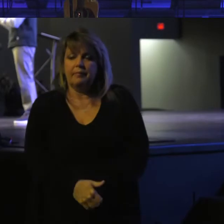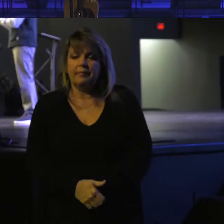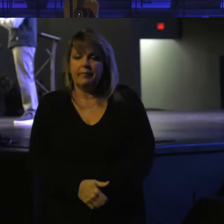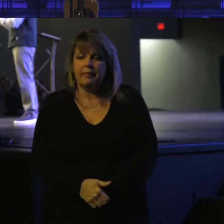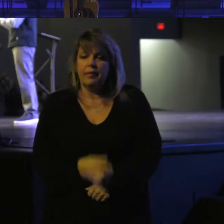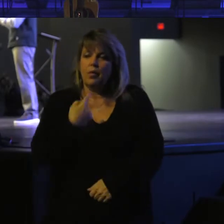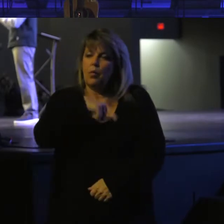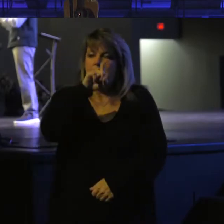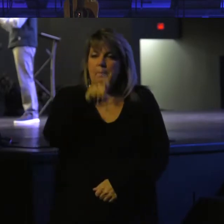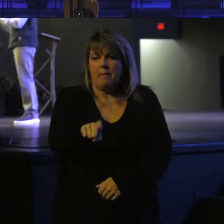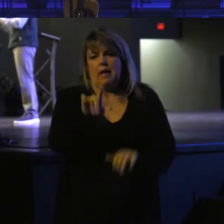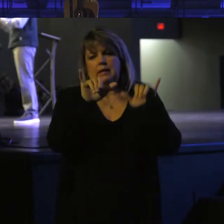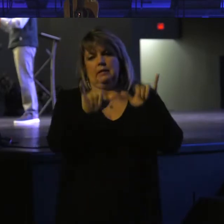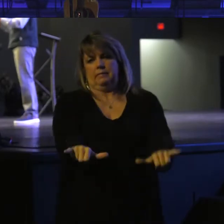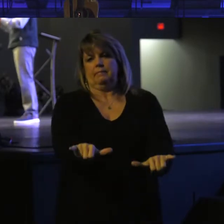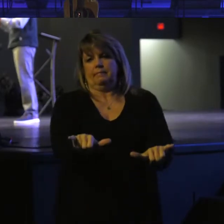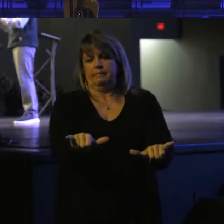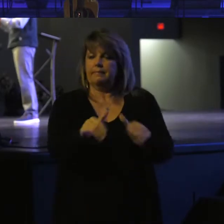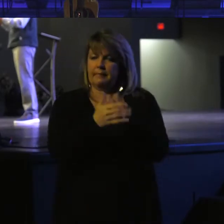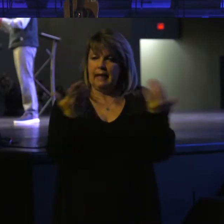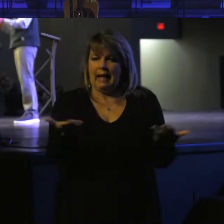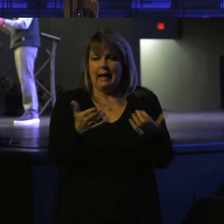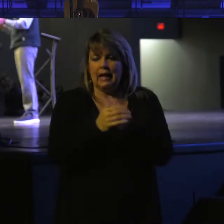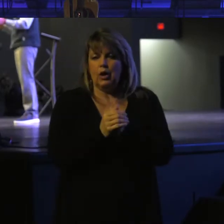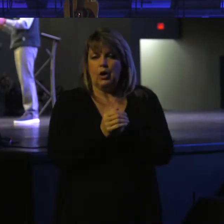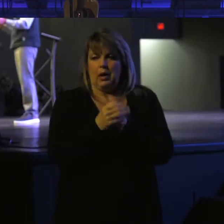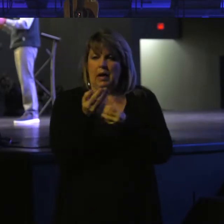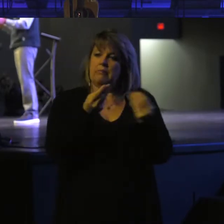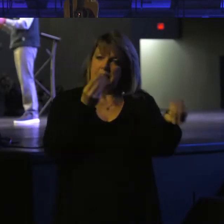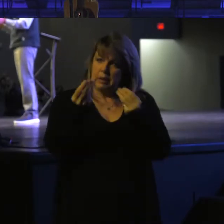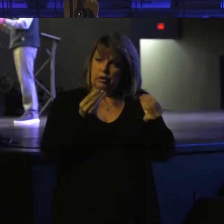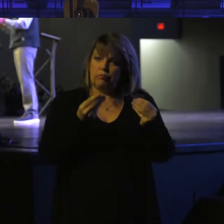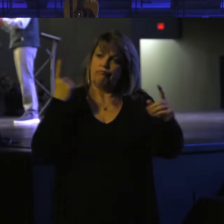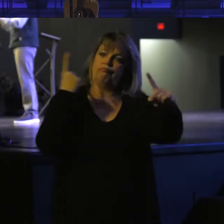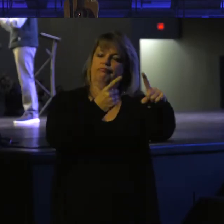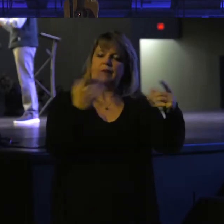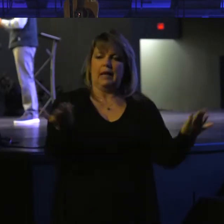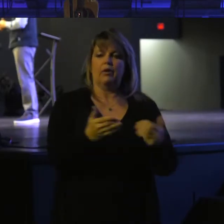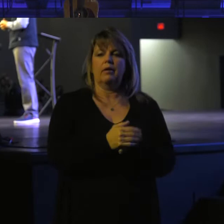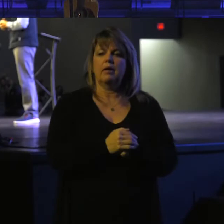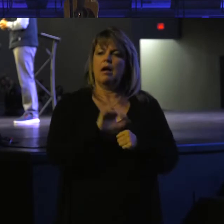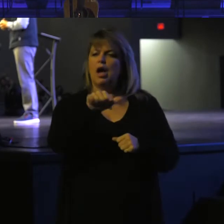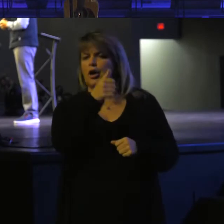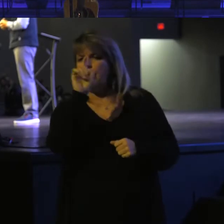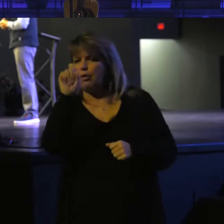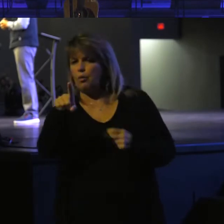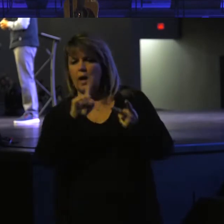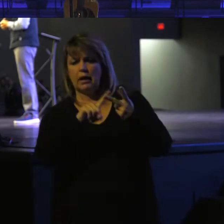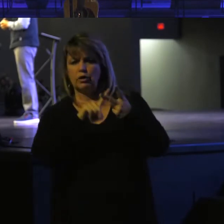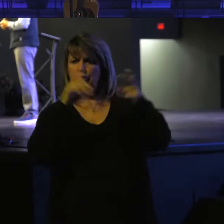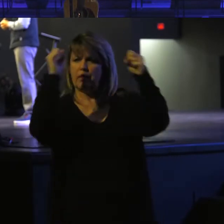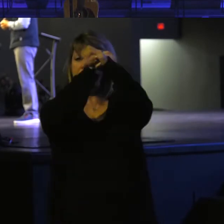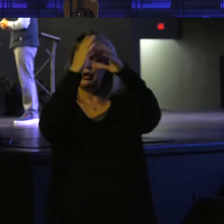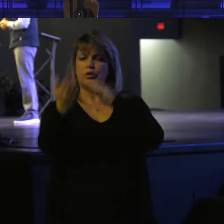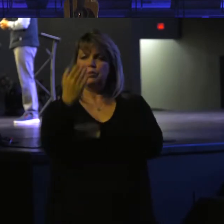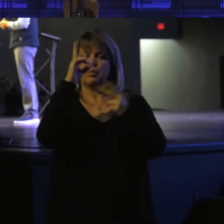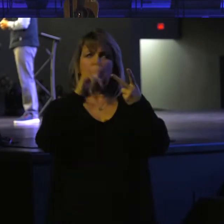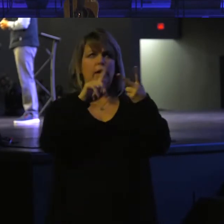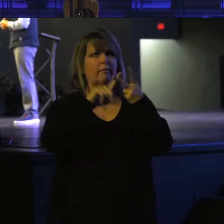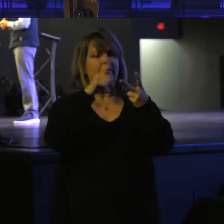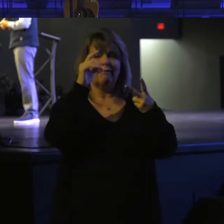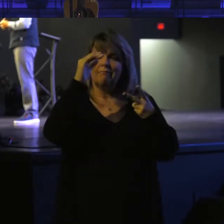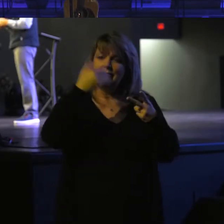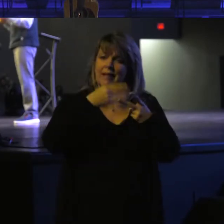we must remain on mission here. Well, let's ask another question of the vision this morning, and the